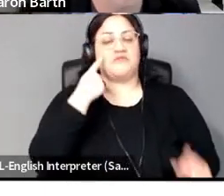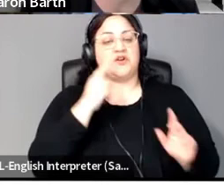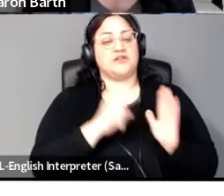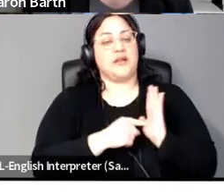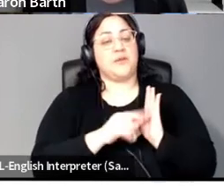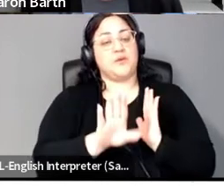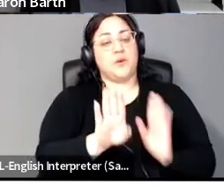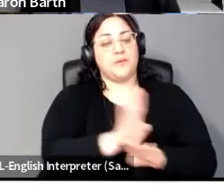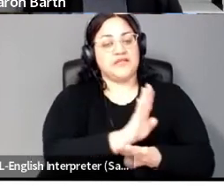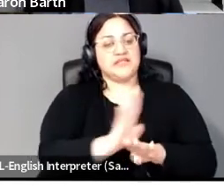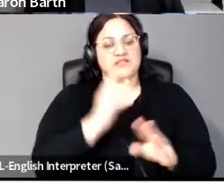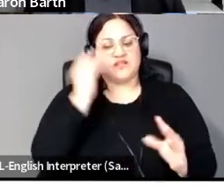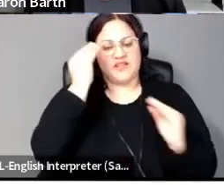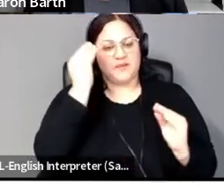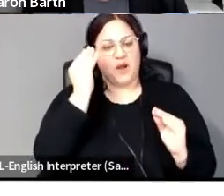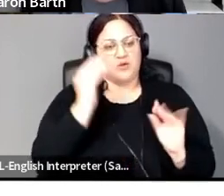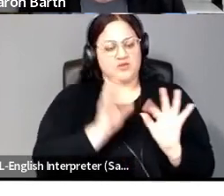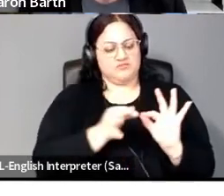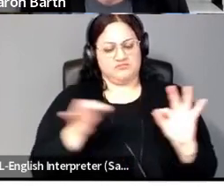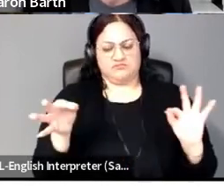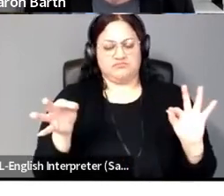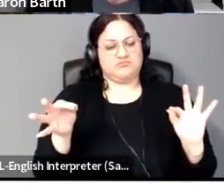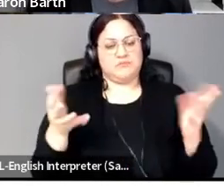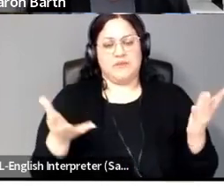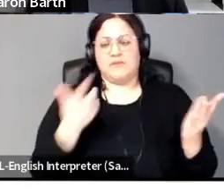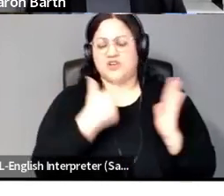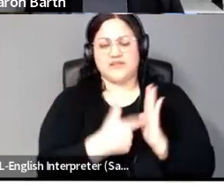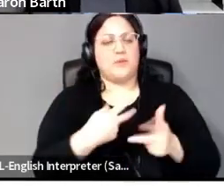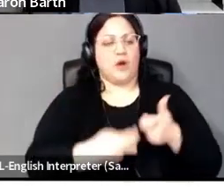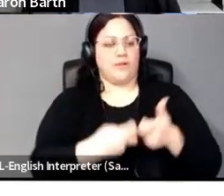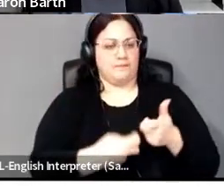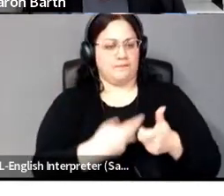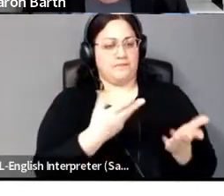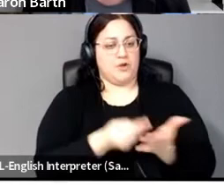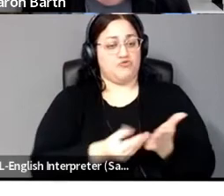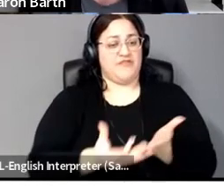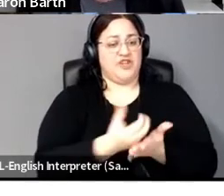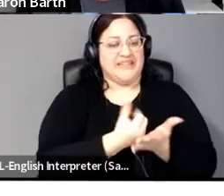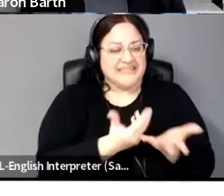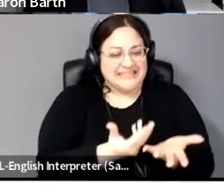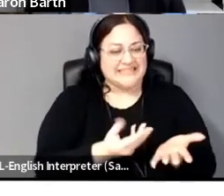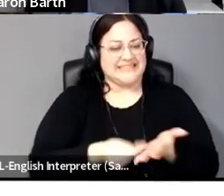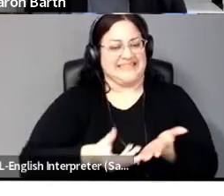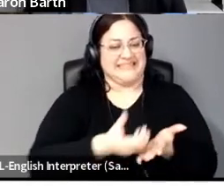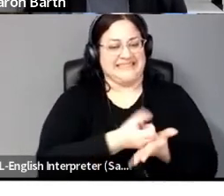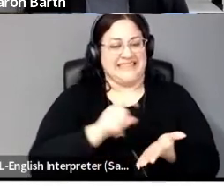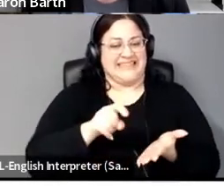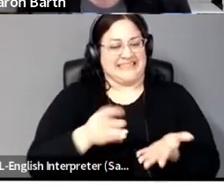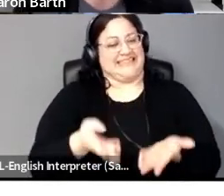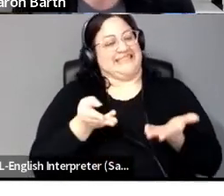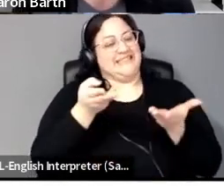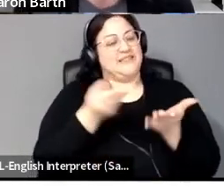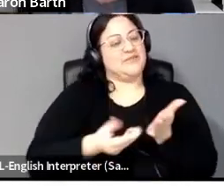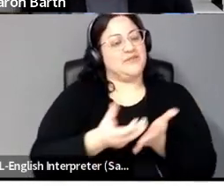thing that pops into your mind. It might be, I need to sell more. I need to raise prices. I need to